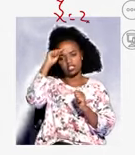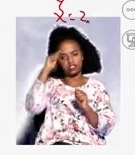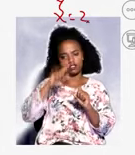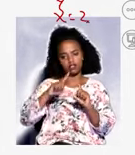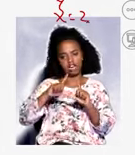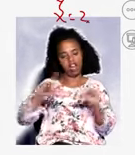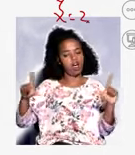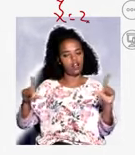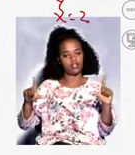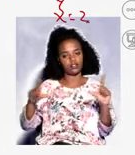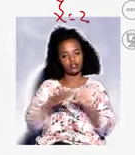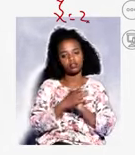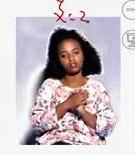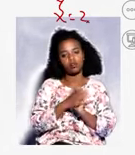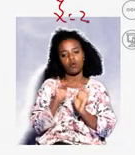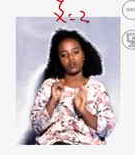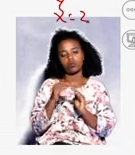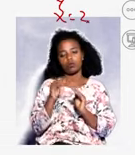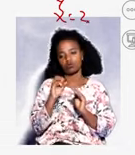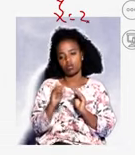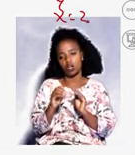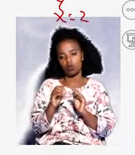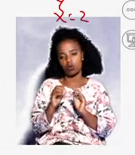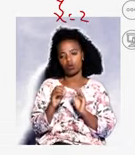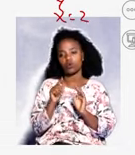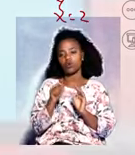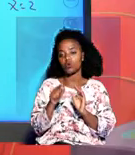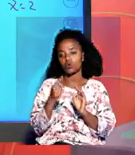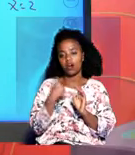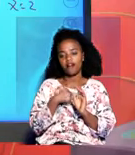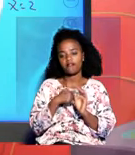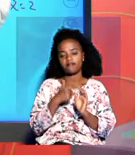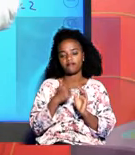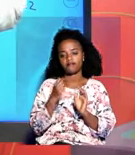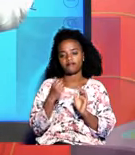to 0, y is equals to 0 is this x-axis, so you have this 1.